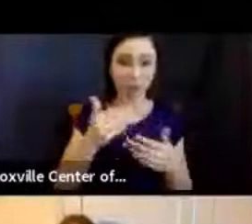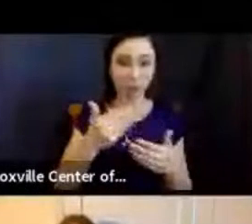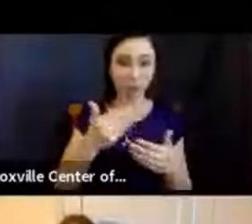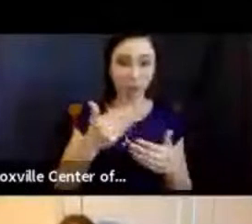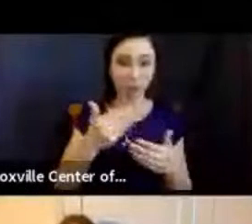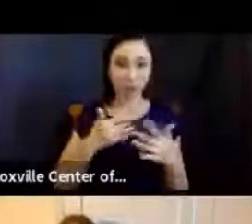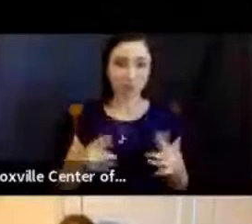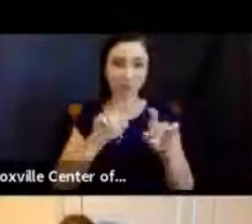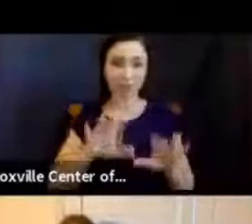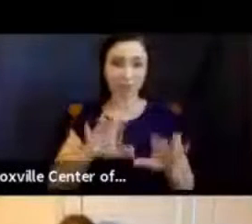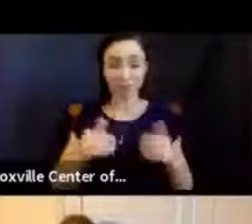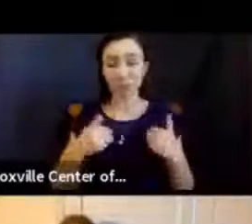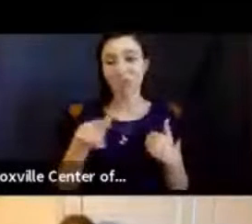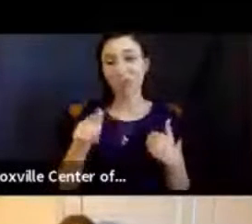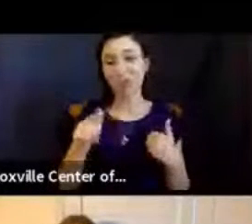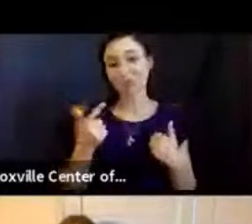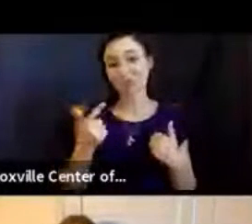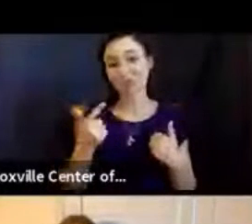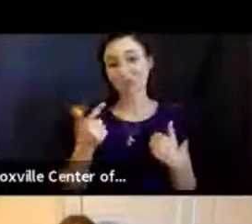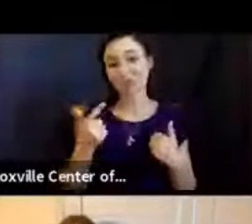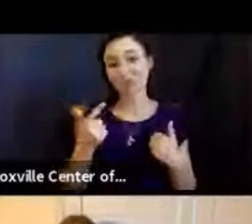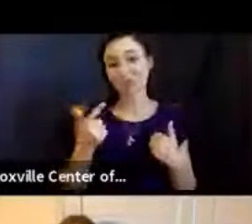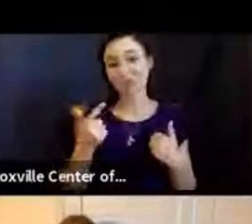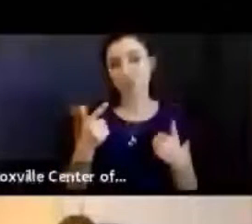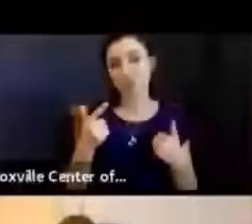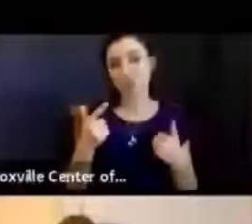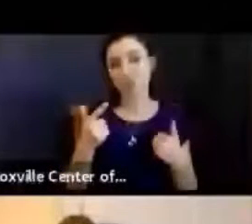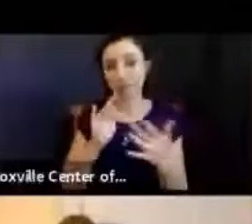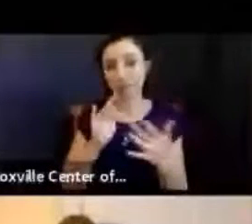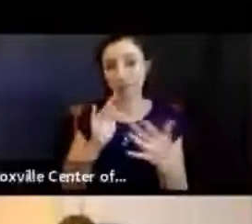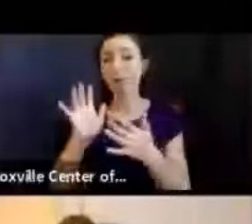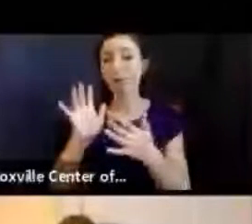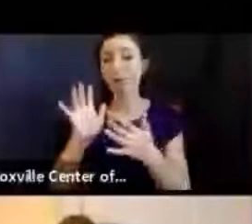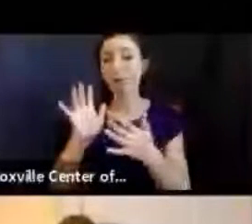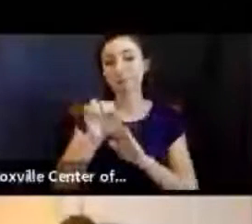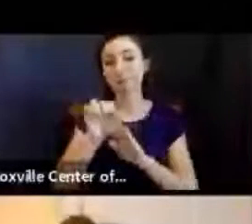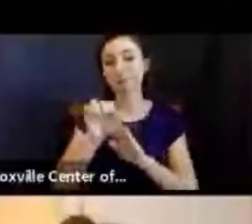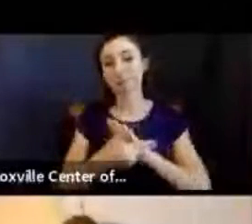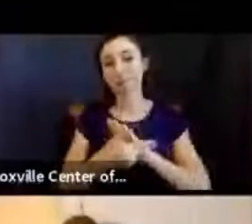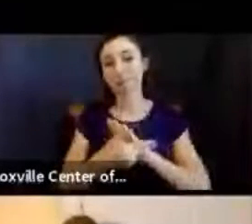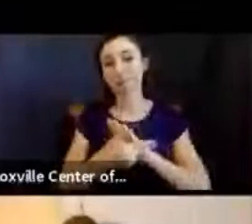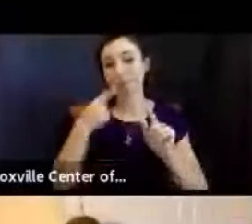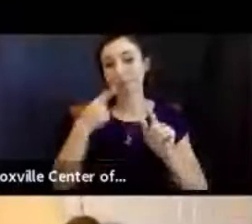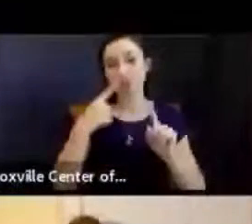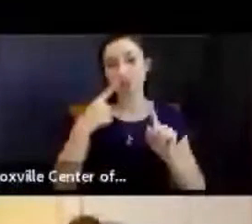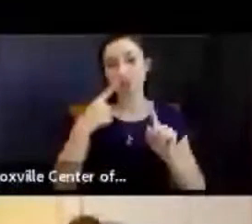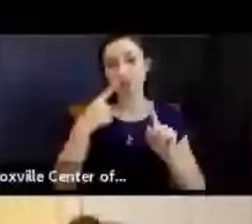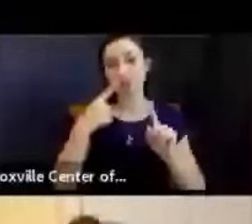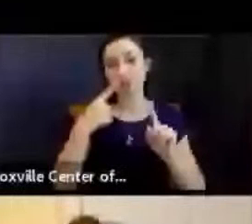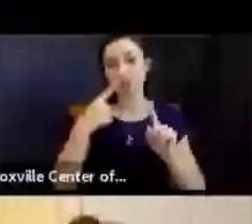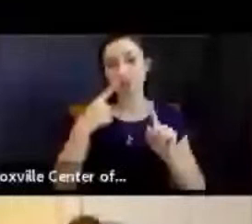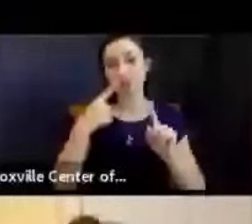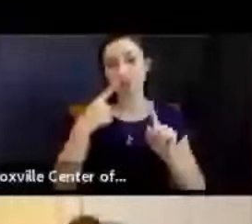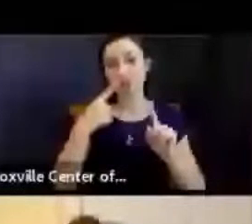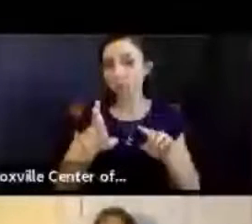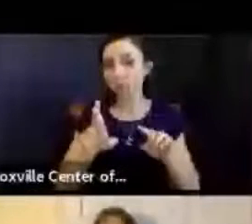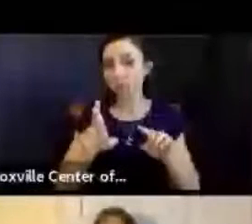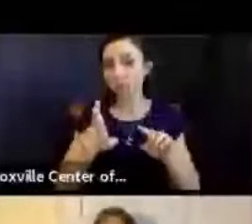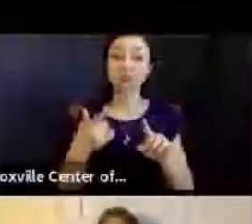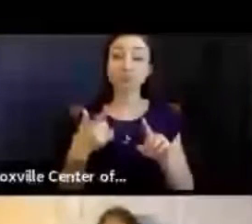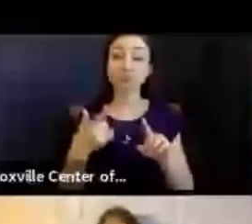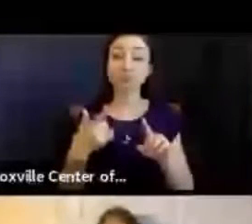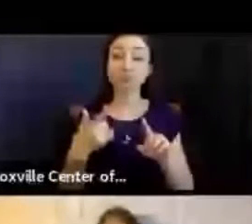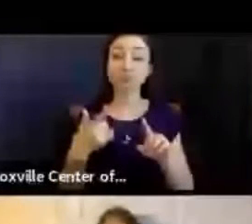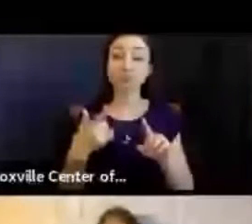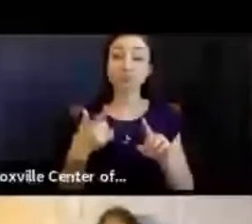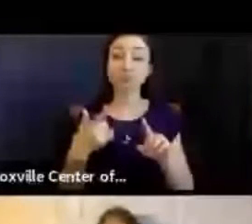contacts, thereby meeting the state's definition of a cluster. Of those 26 close contacts, all had tested negative, and